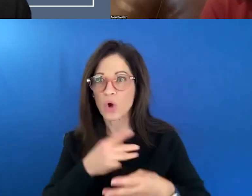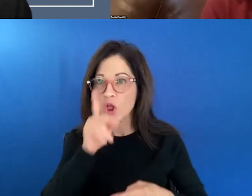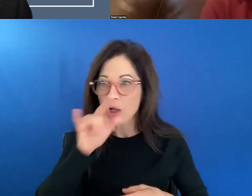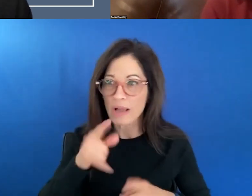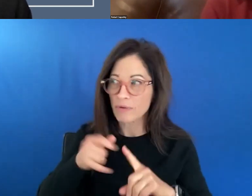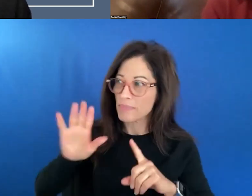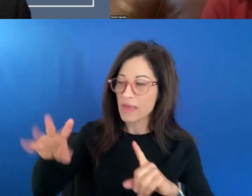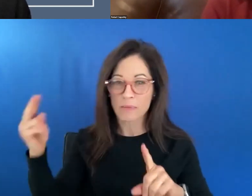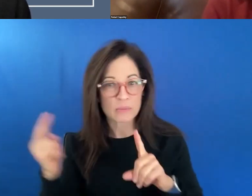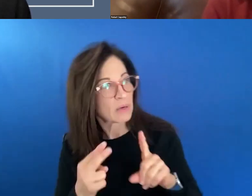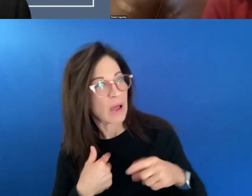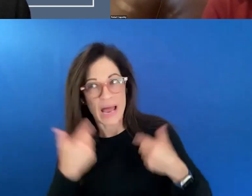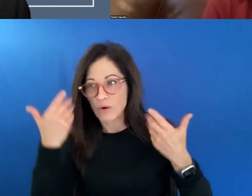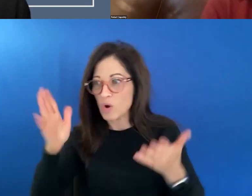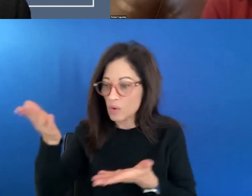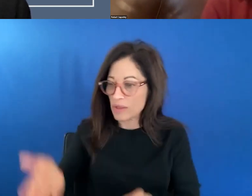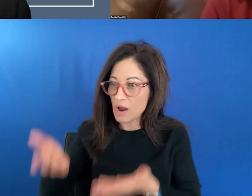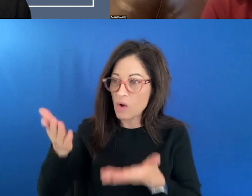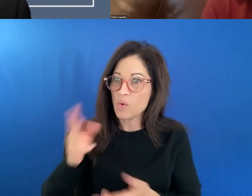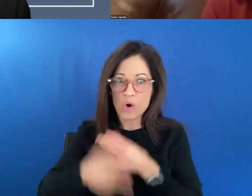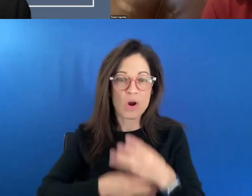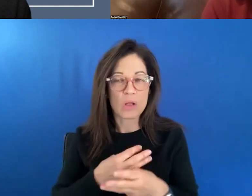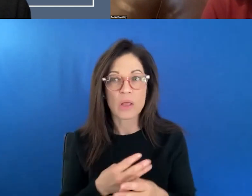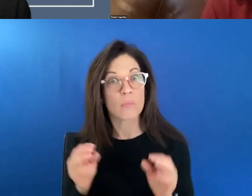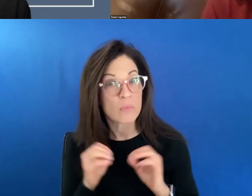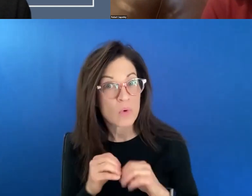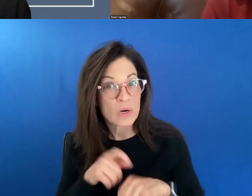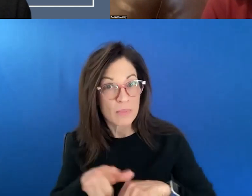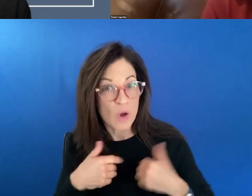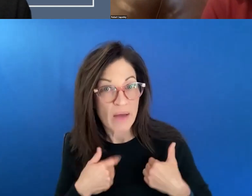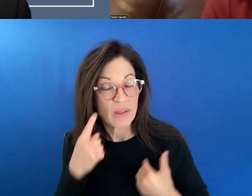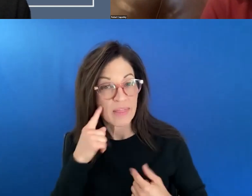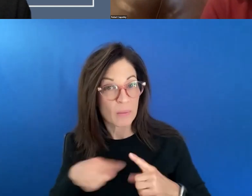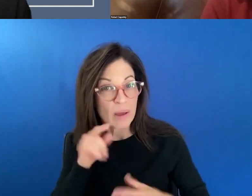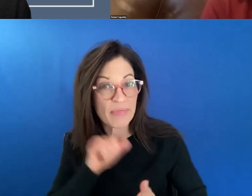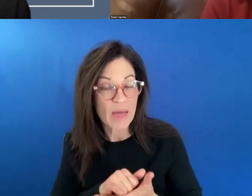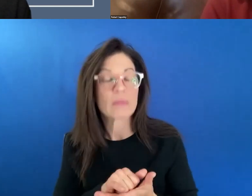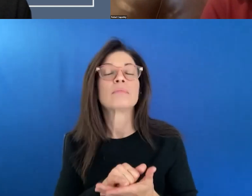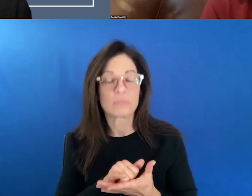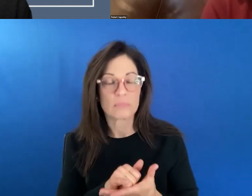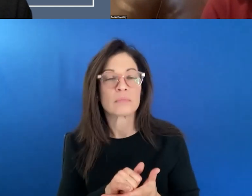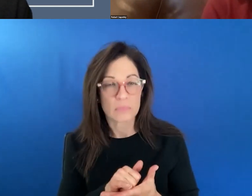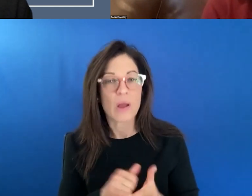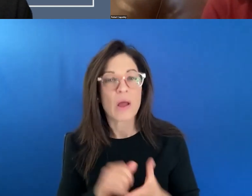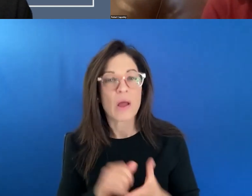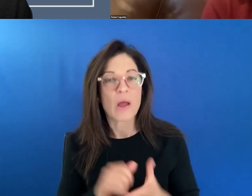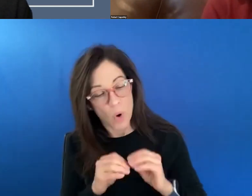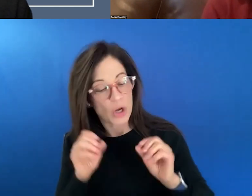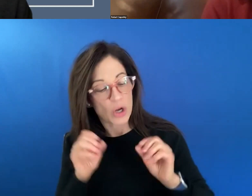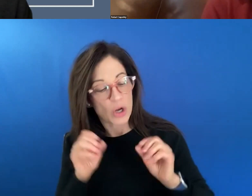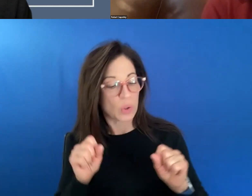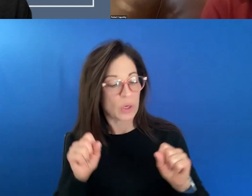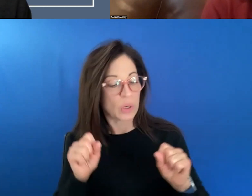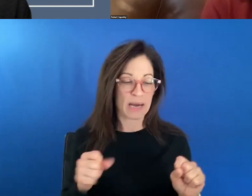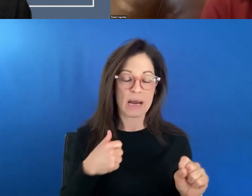person's perspective? I know nothing about their world. The more time you have to think about it, the more you could come away from the worst of your